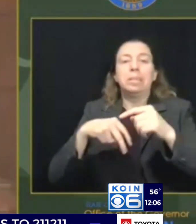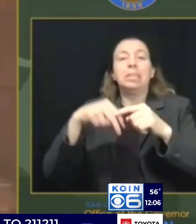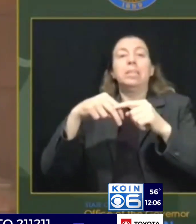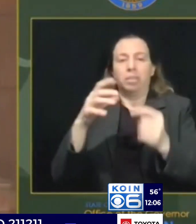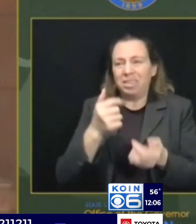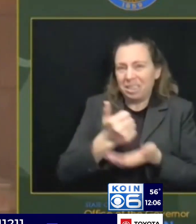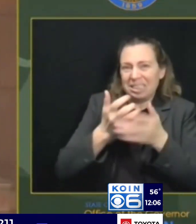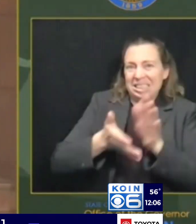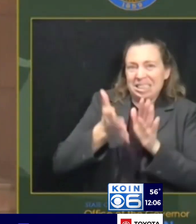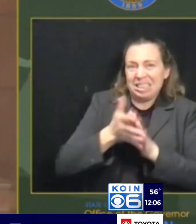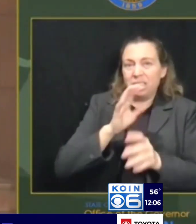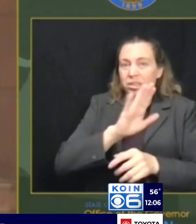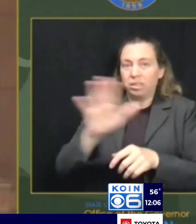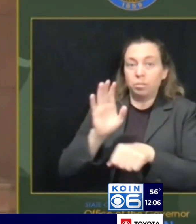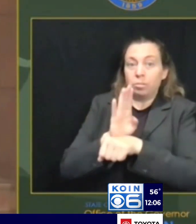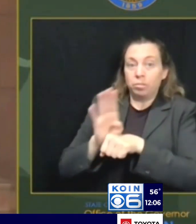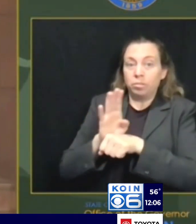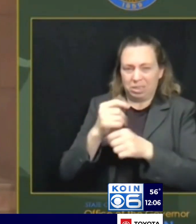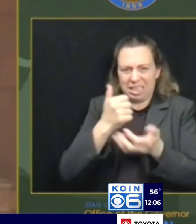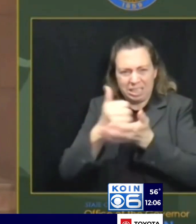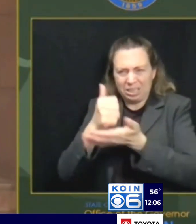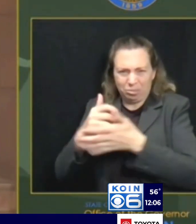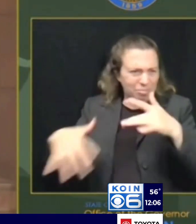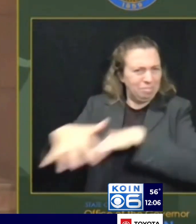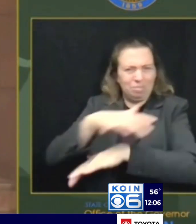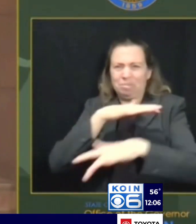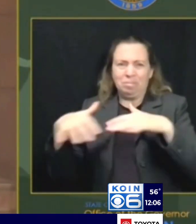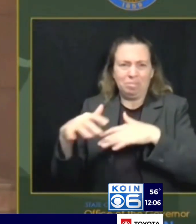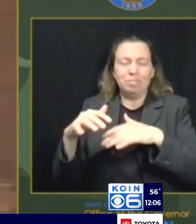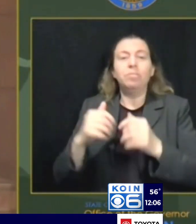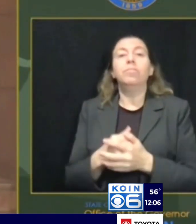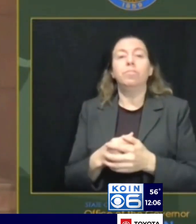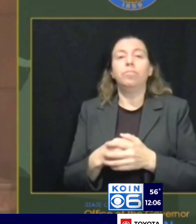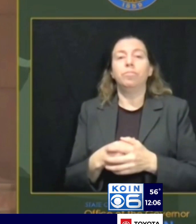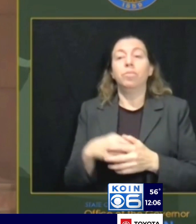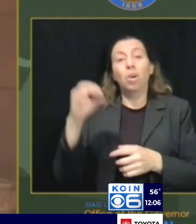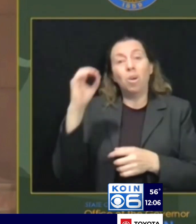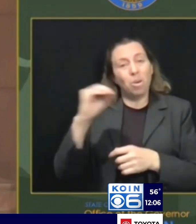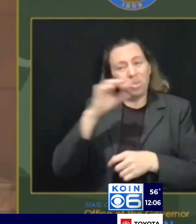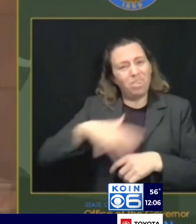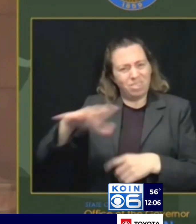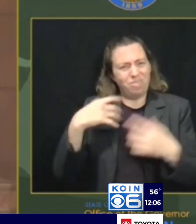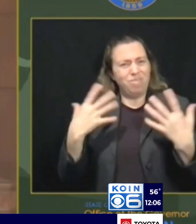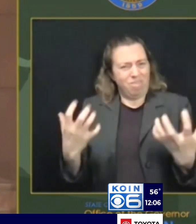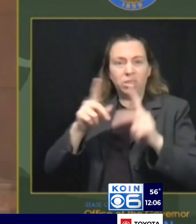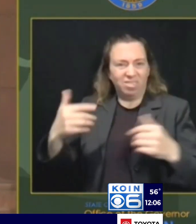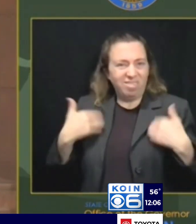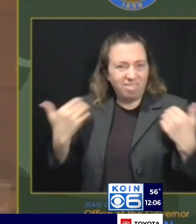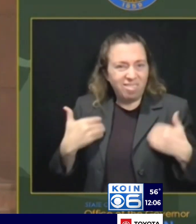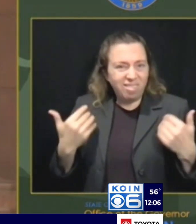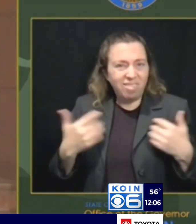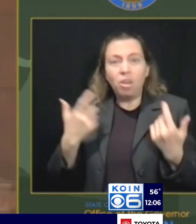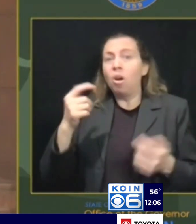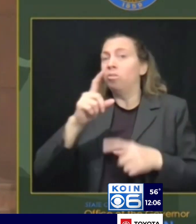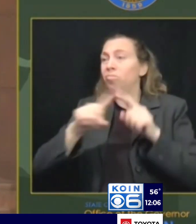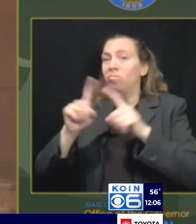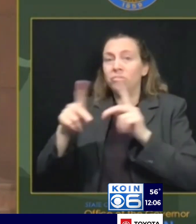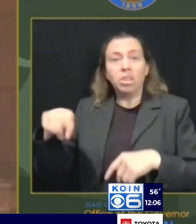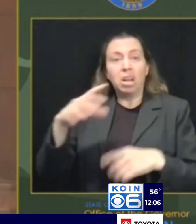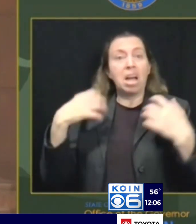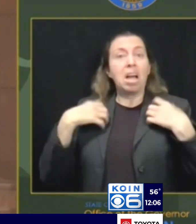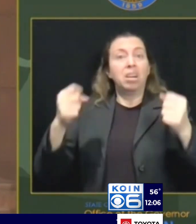goal is to get the state back on track to lift the restrictions this pandemic has forced upon us. I do think, with